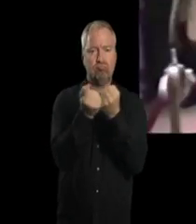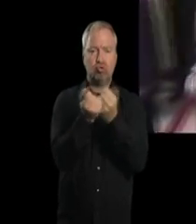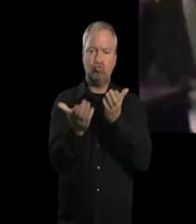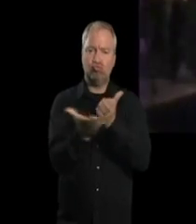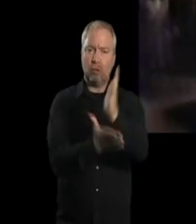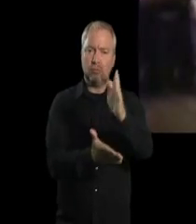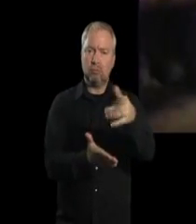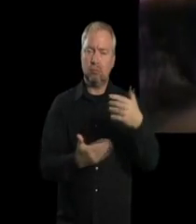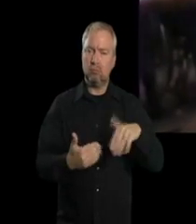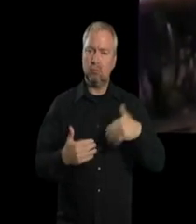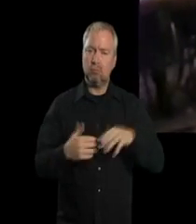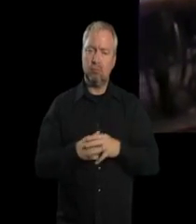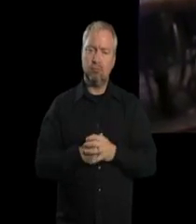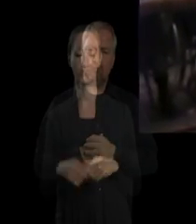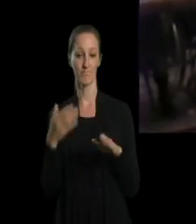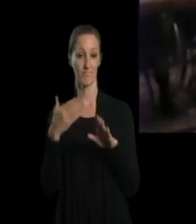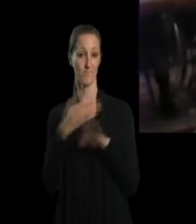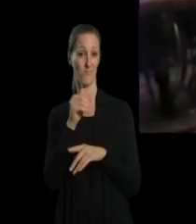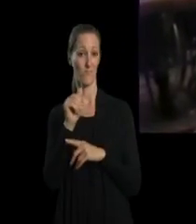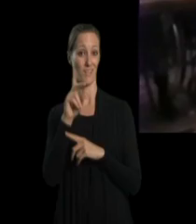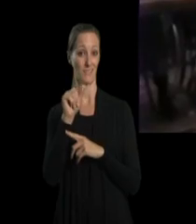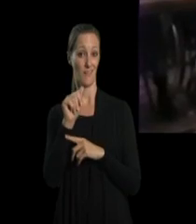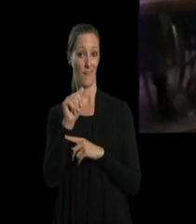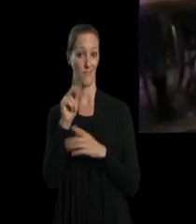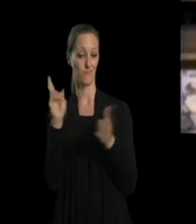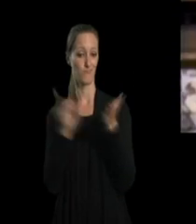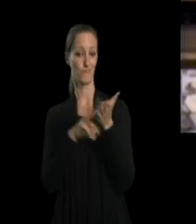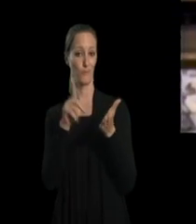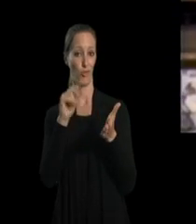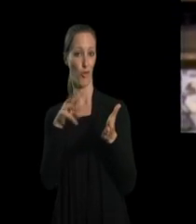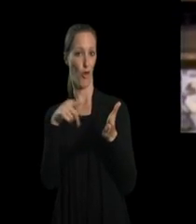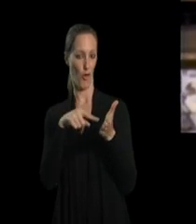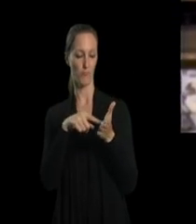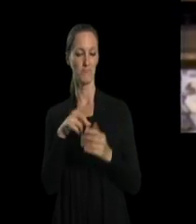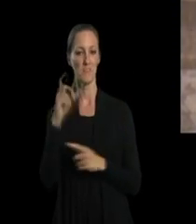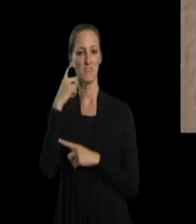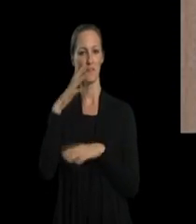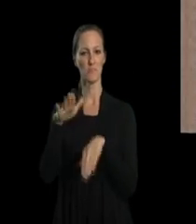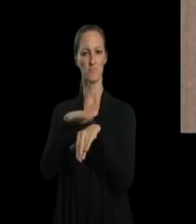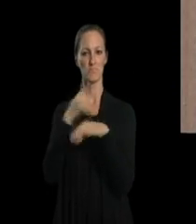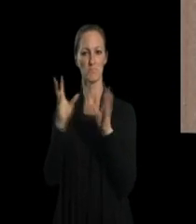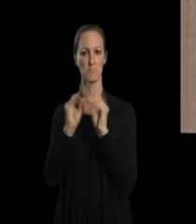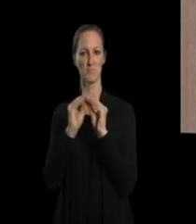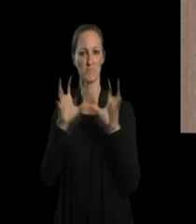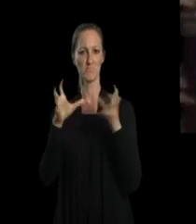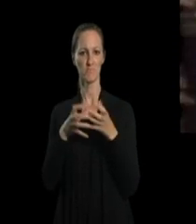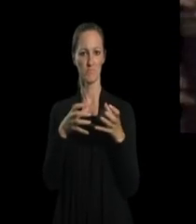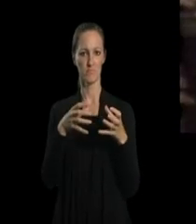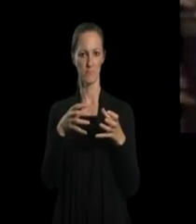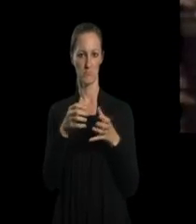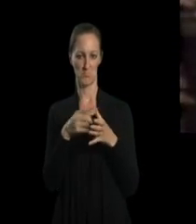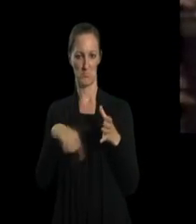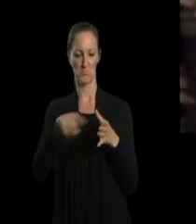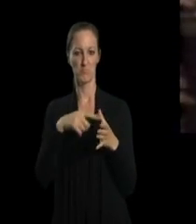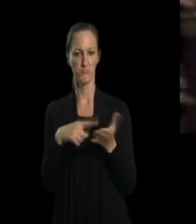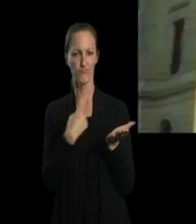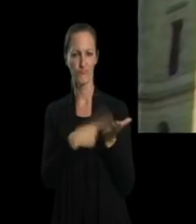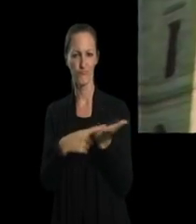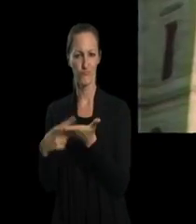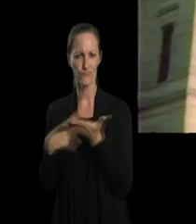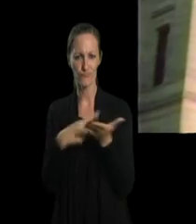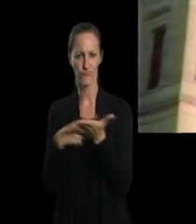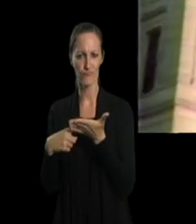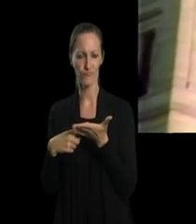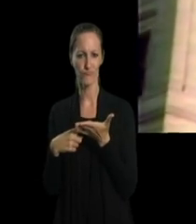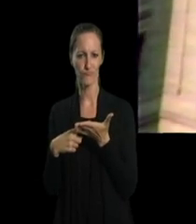human rights. Before the ADA was ever signed into law, Governor Perpich, Mike Freeman, and Michael Ehrlichman